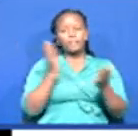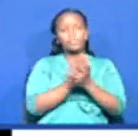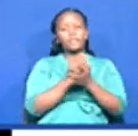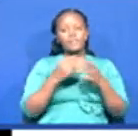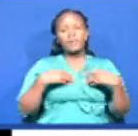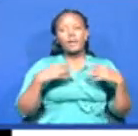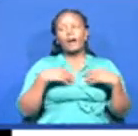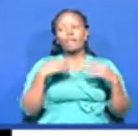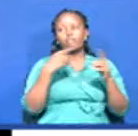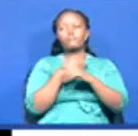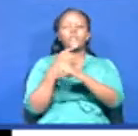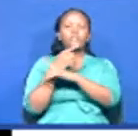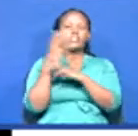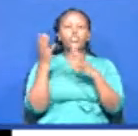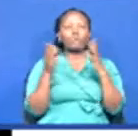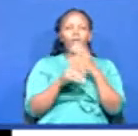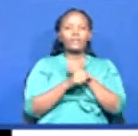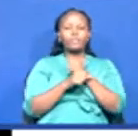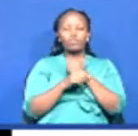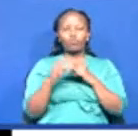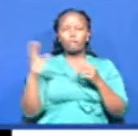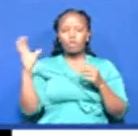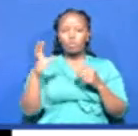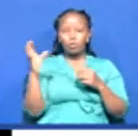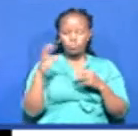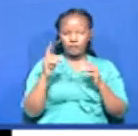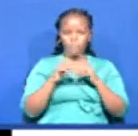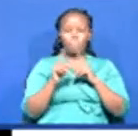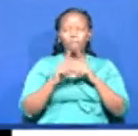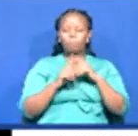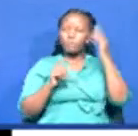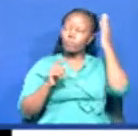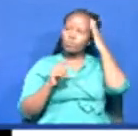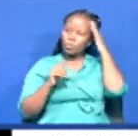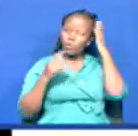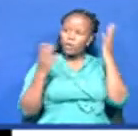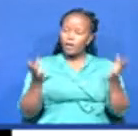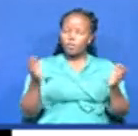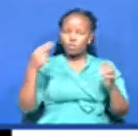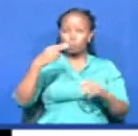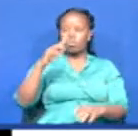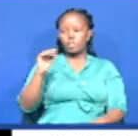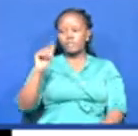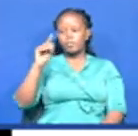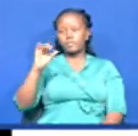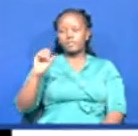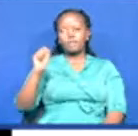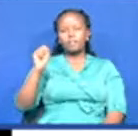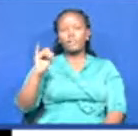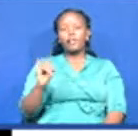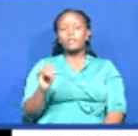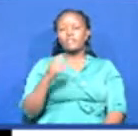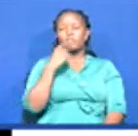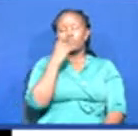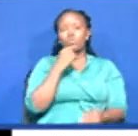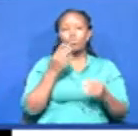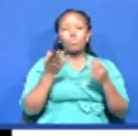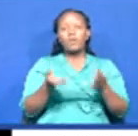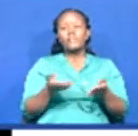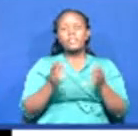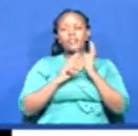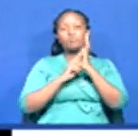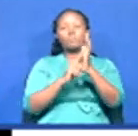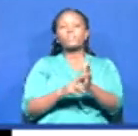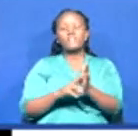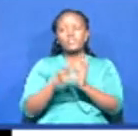consumer organizations, and I acknowledge Halisi Hands, who are here representing others, and I